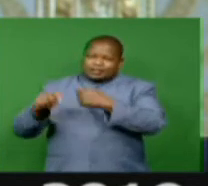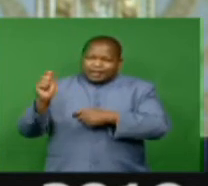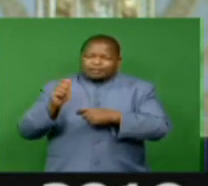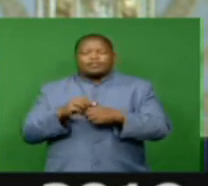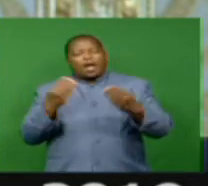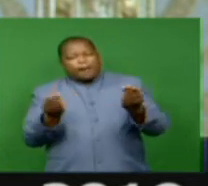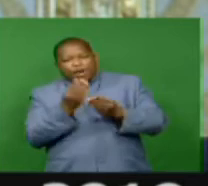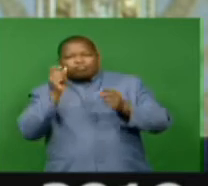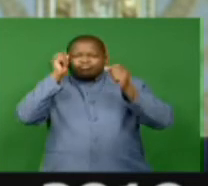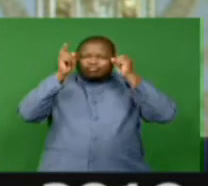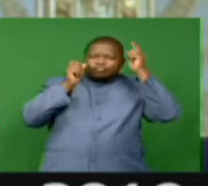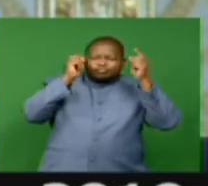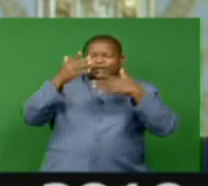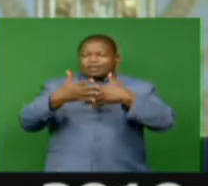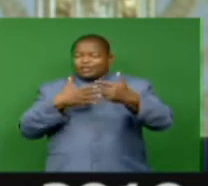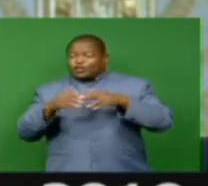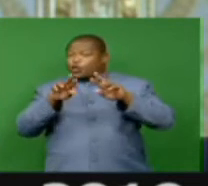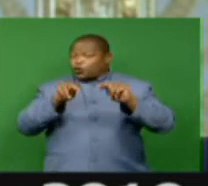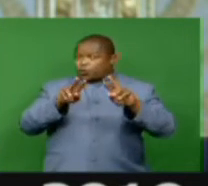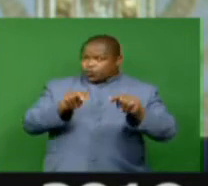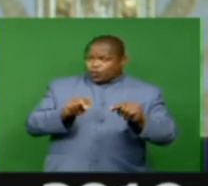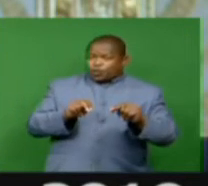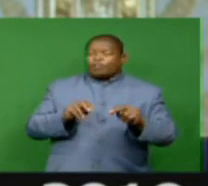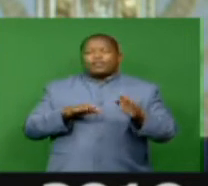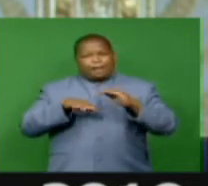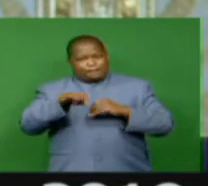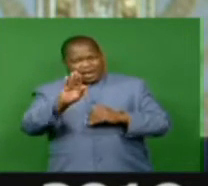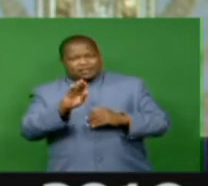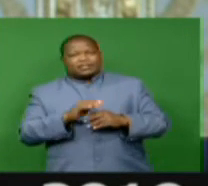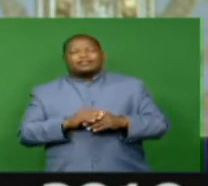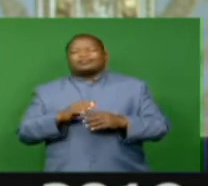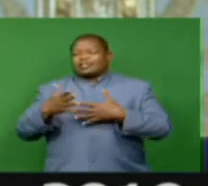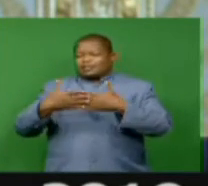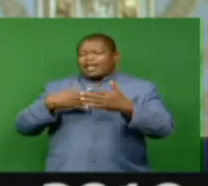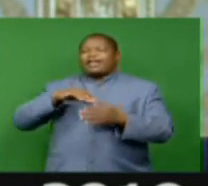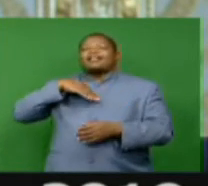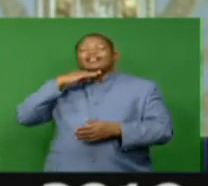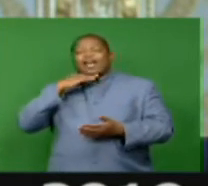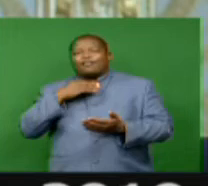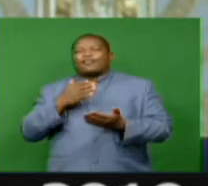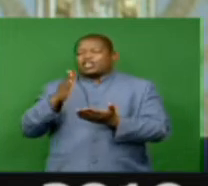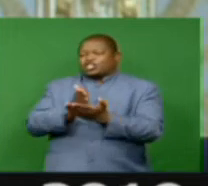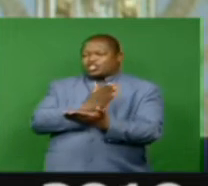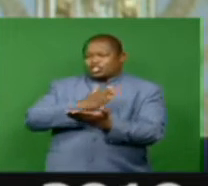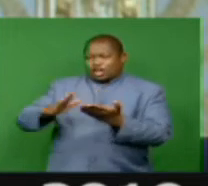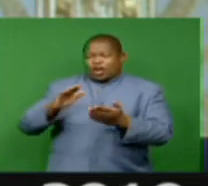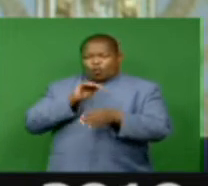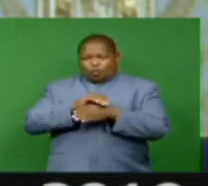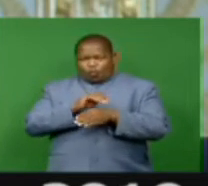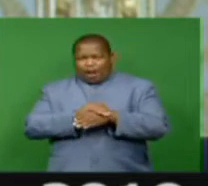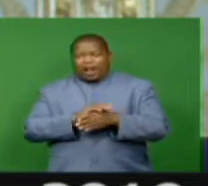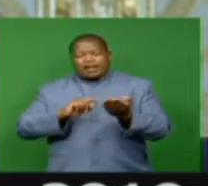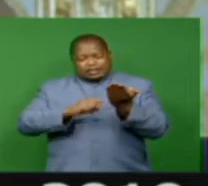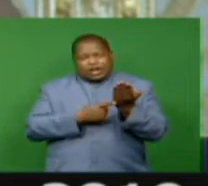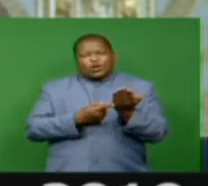creating opportunities for having a meaningful share in this digital prosperity.